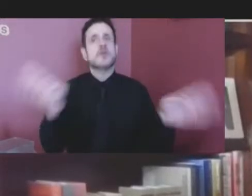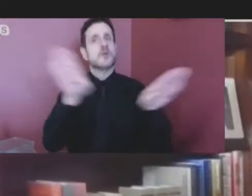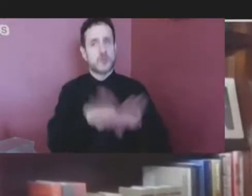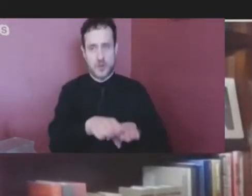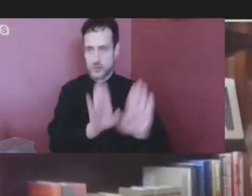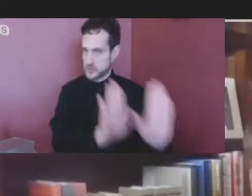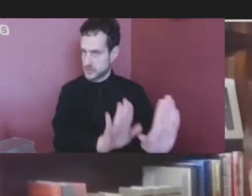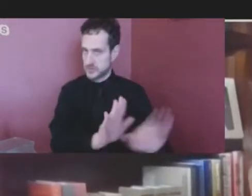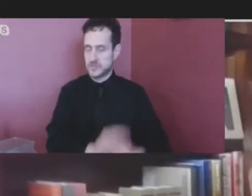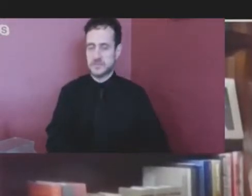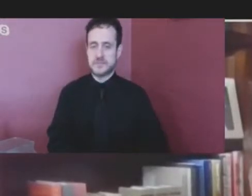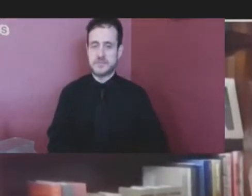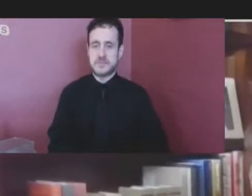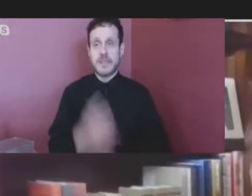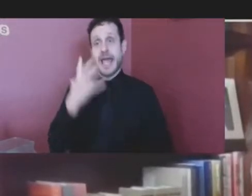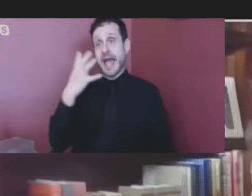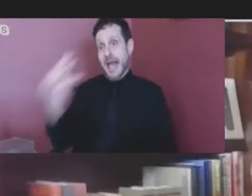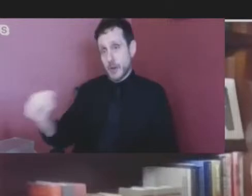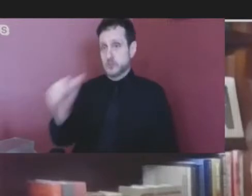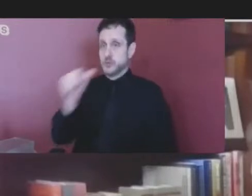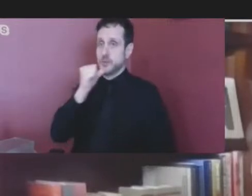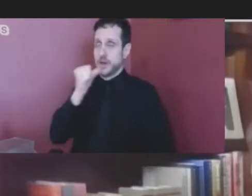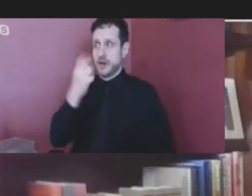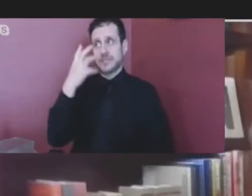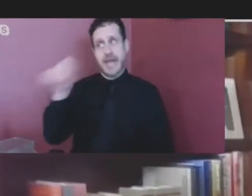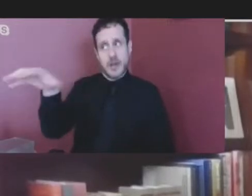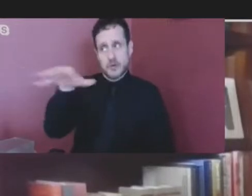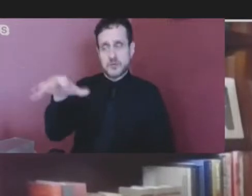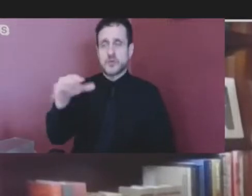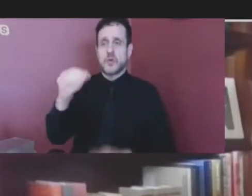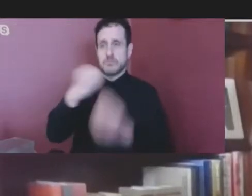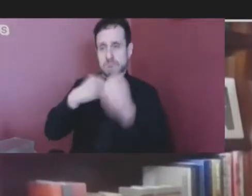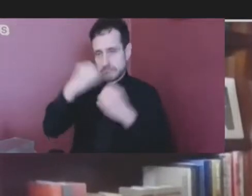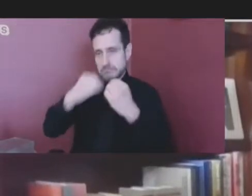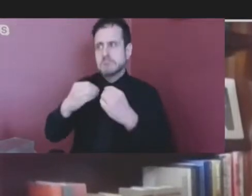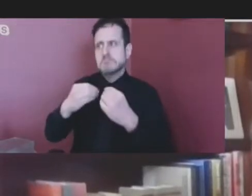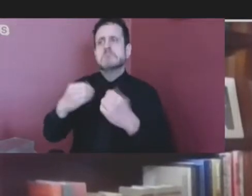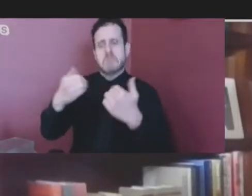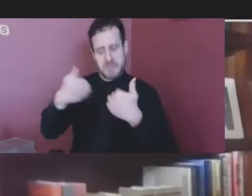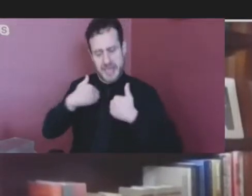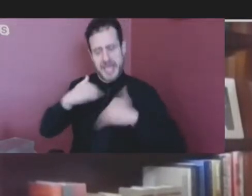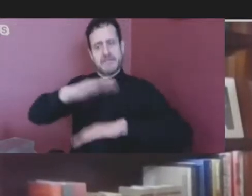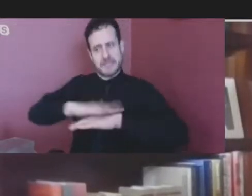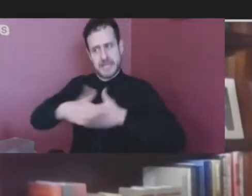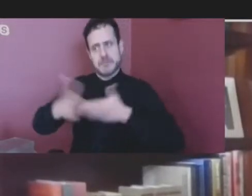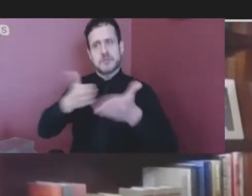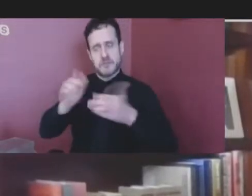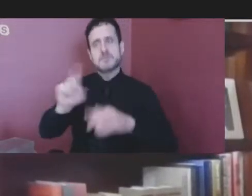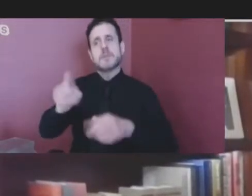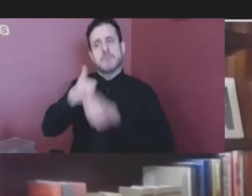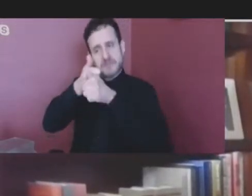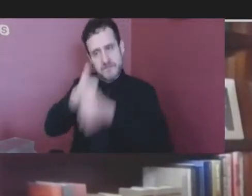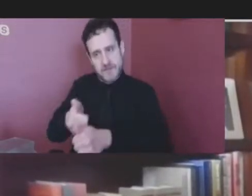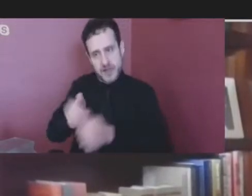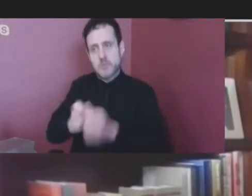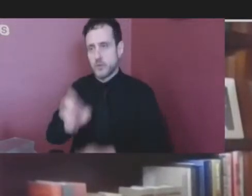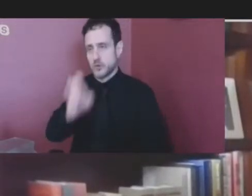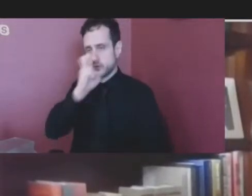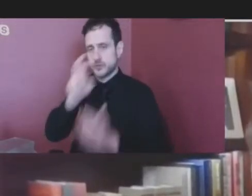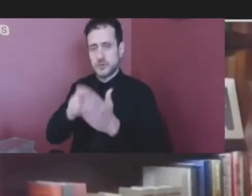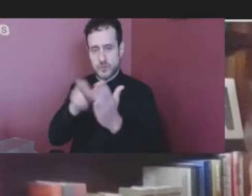closed. Outdoor bars and dining may offer table service if they follow tightened